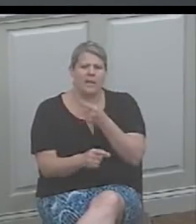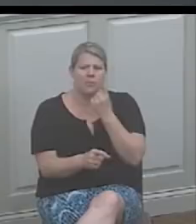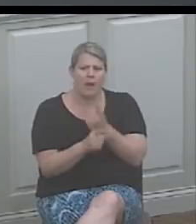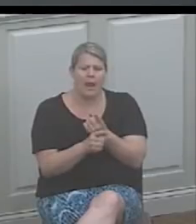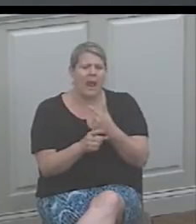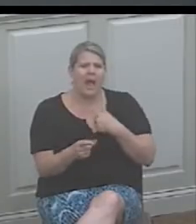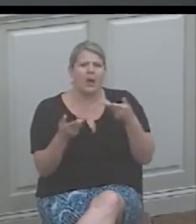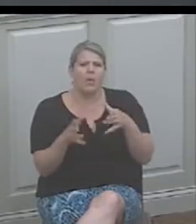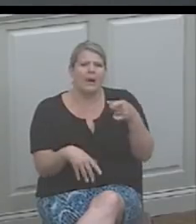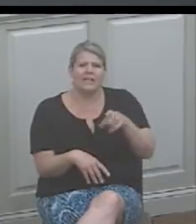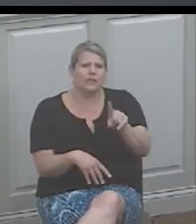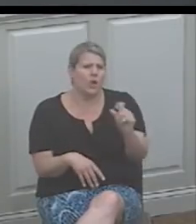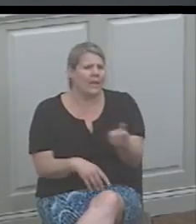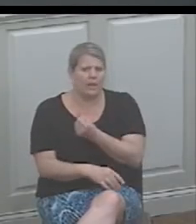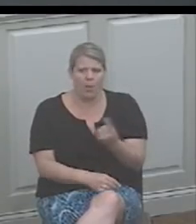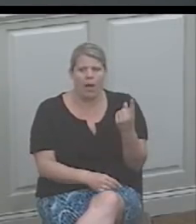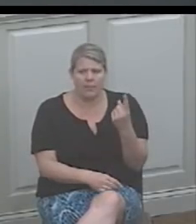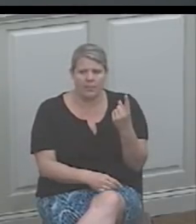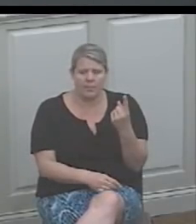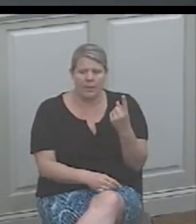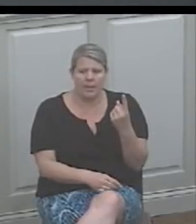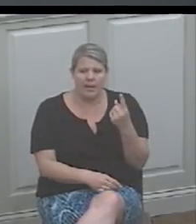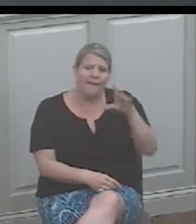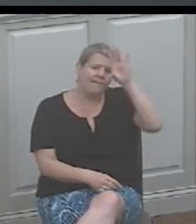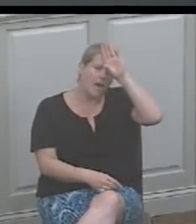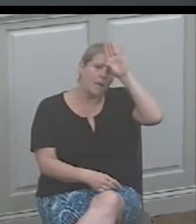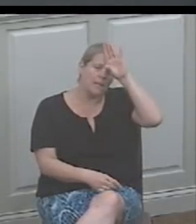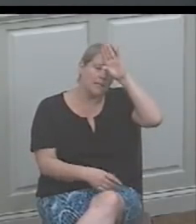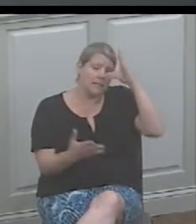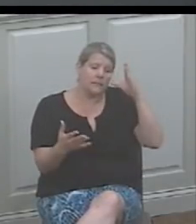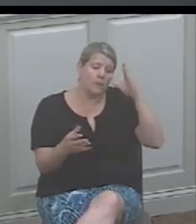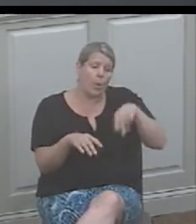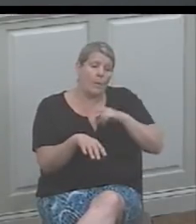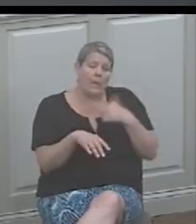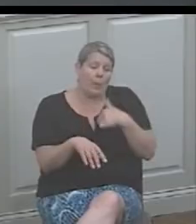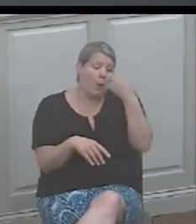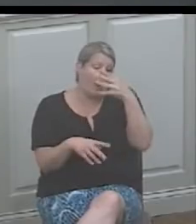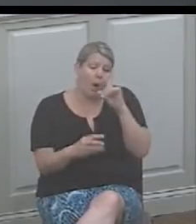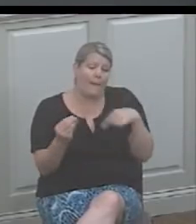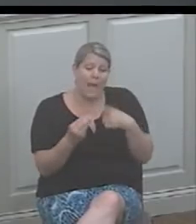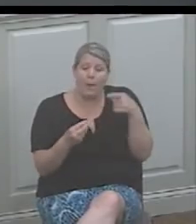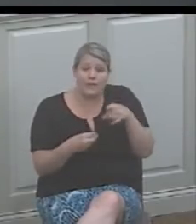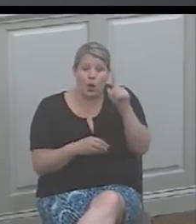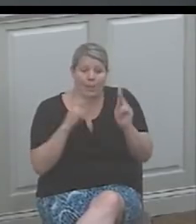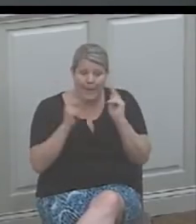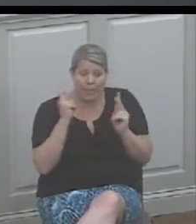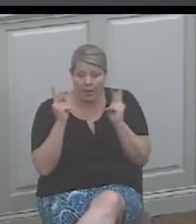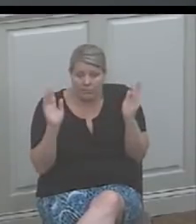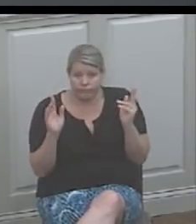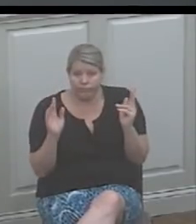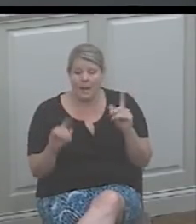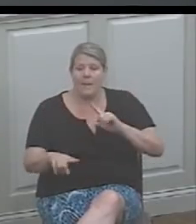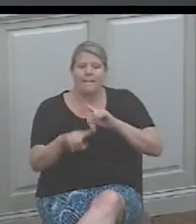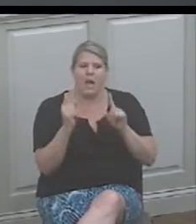insulting anybody. And of course, being a firefighter, you don't really care about that. But when you